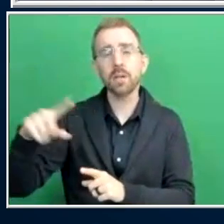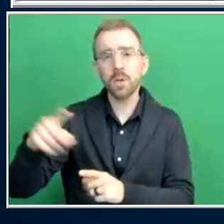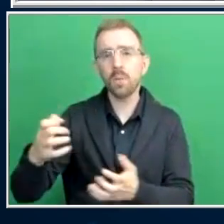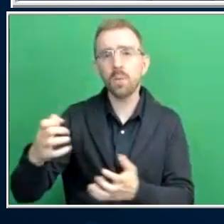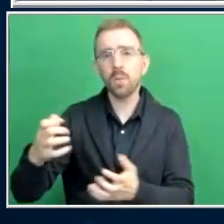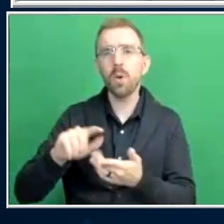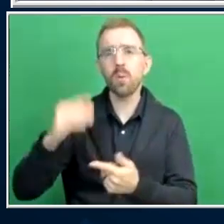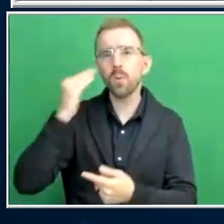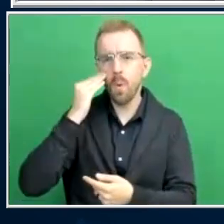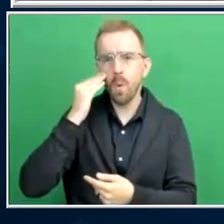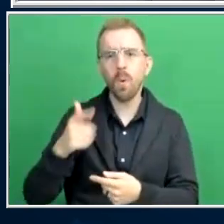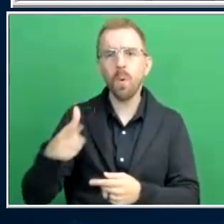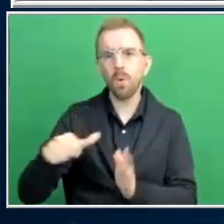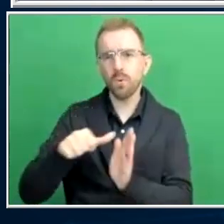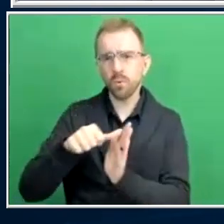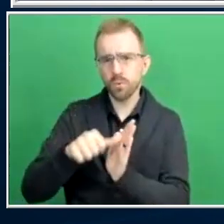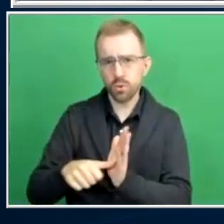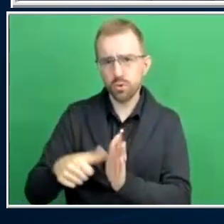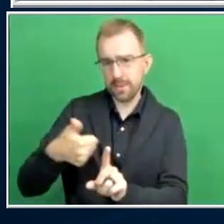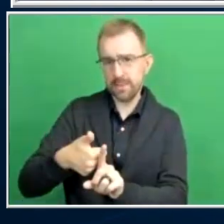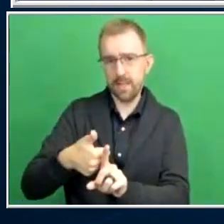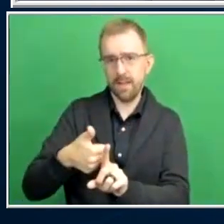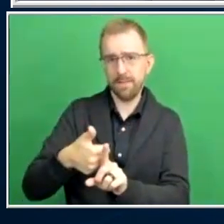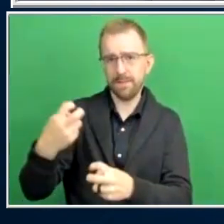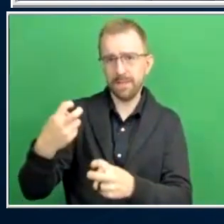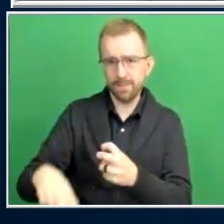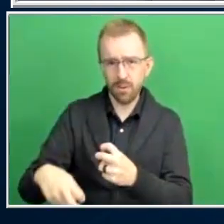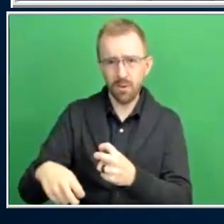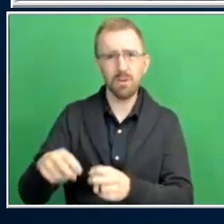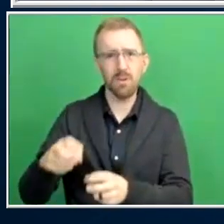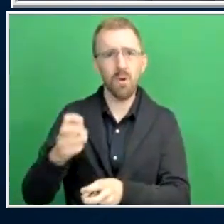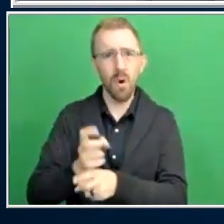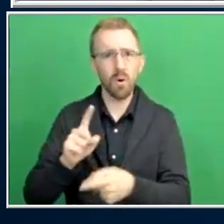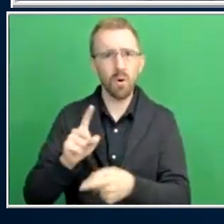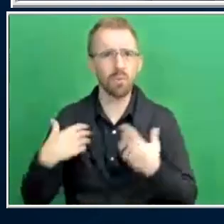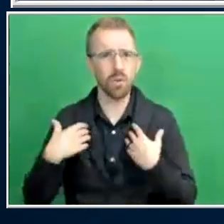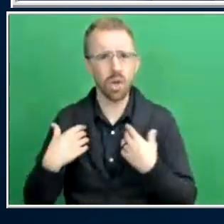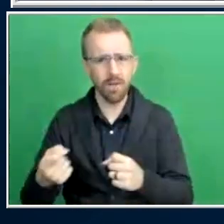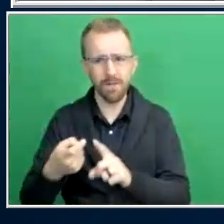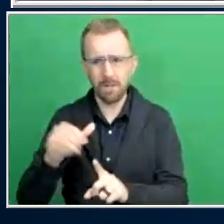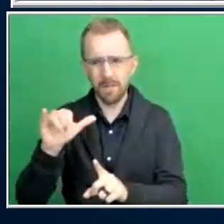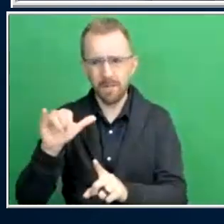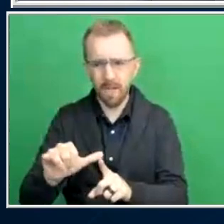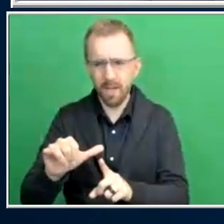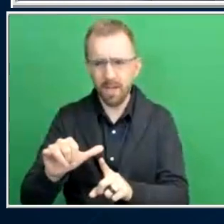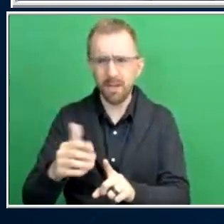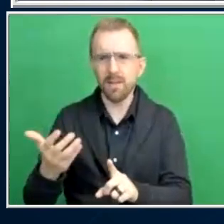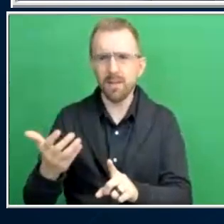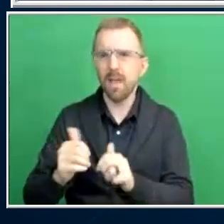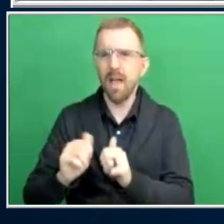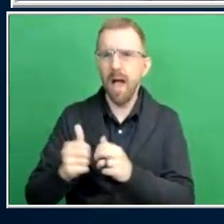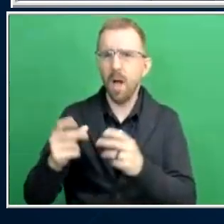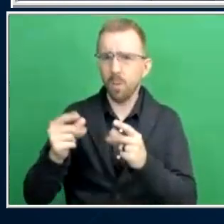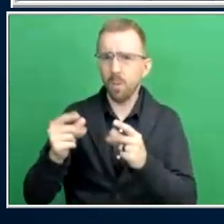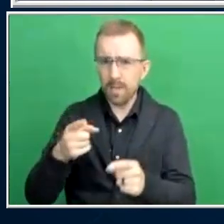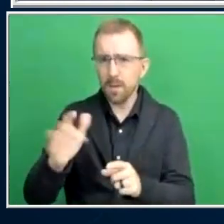was the surgery itself difficult? Was it hard to recover from it? How quickly were you back to